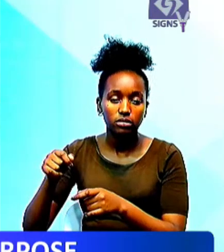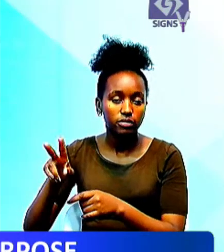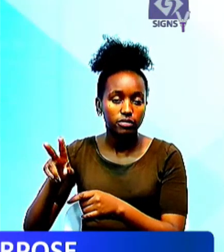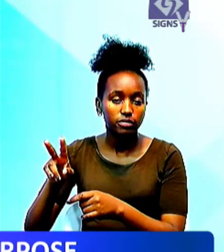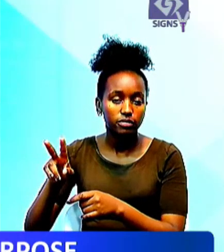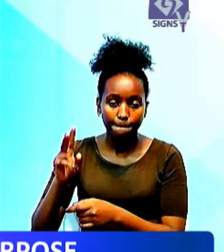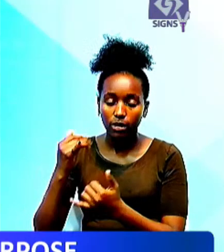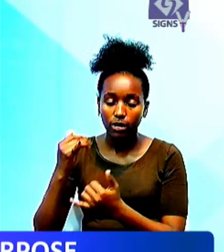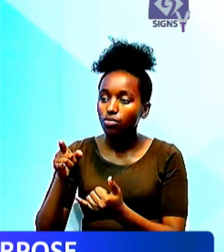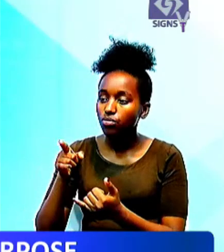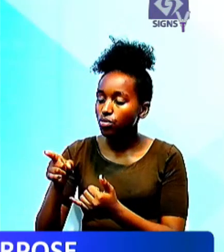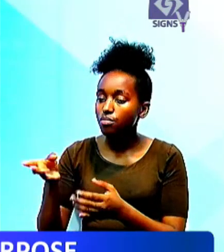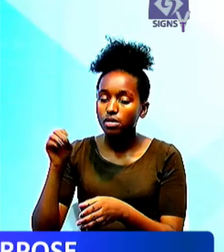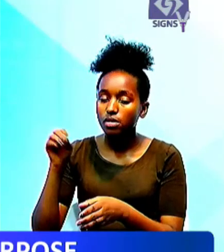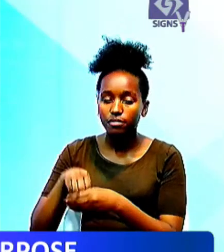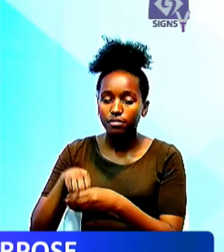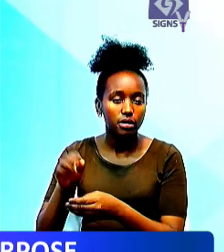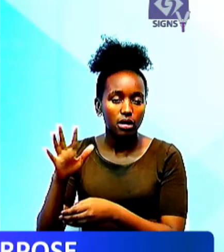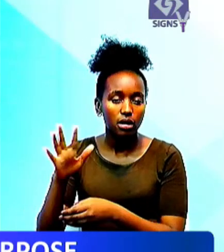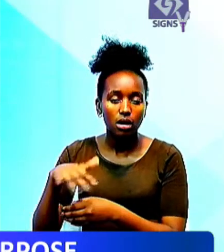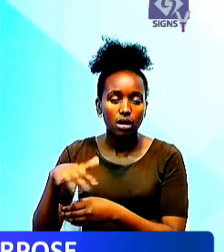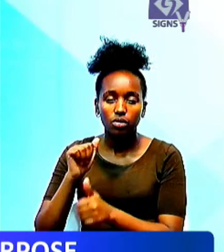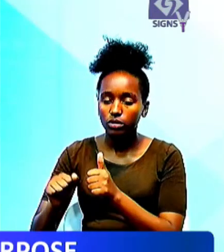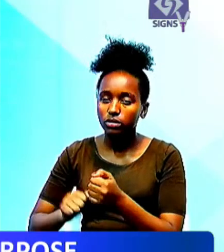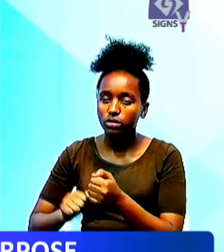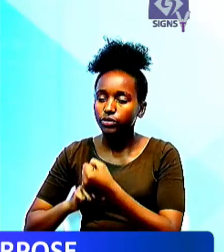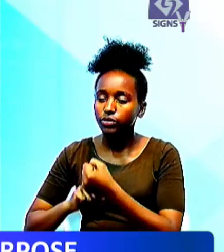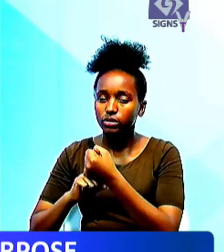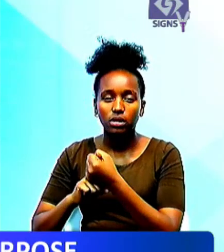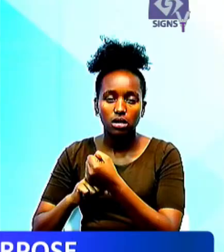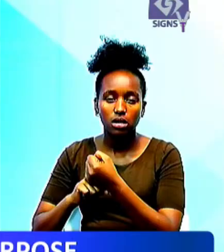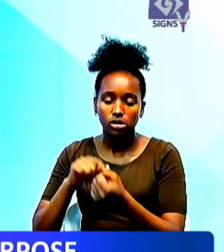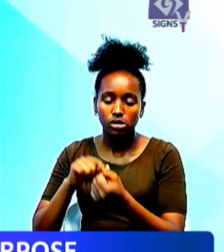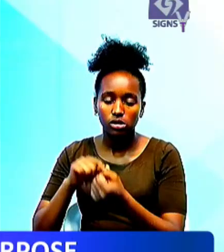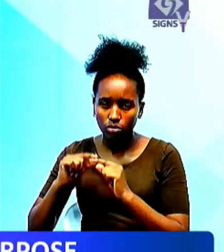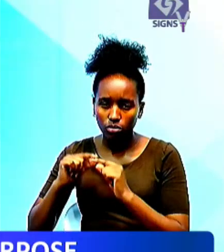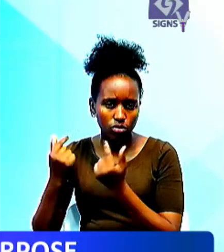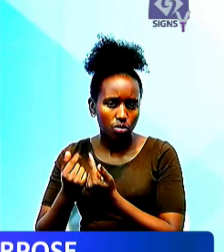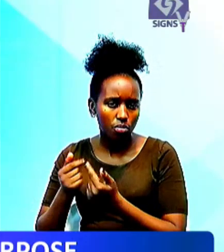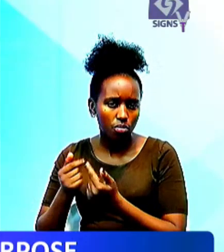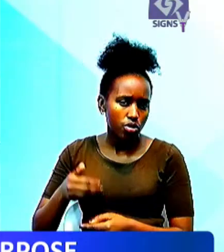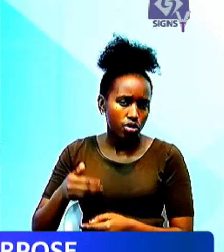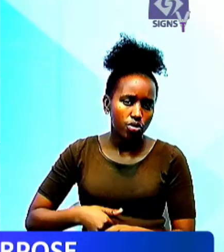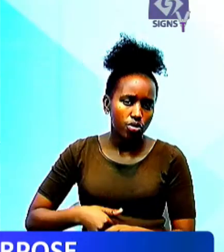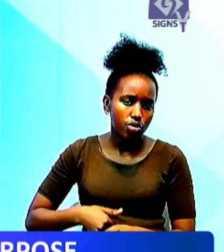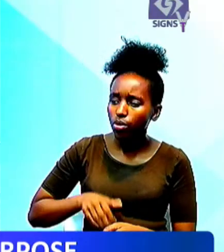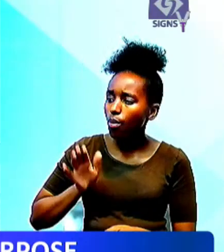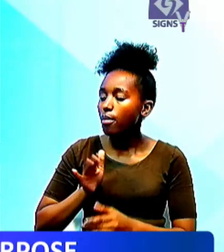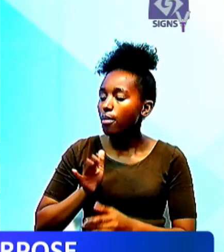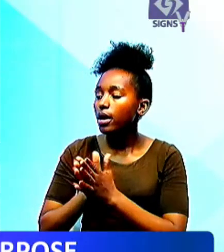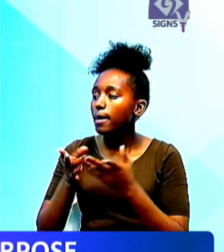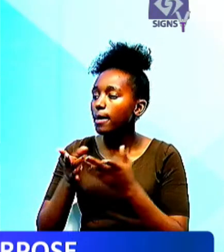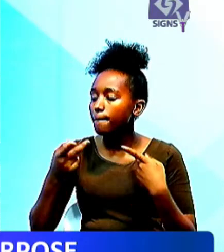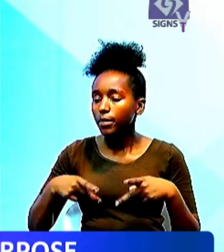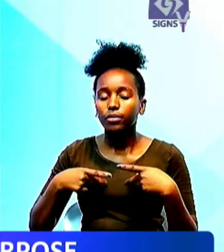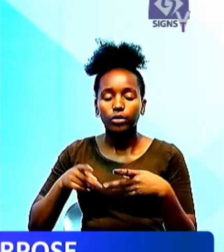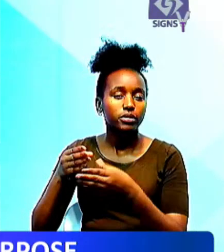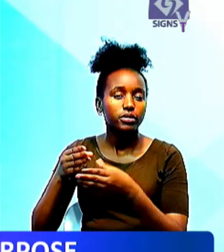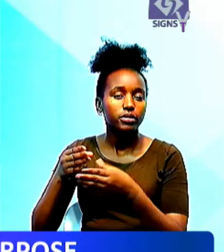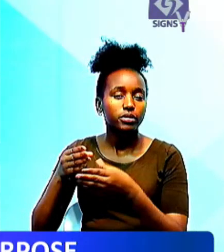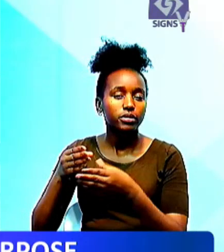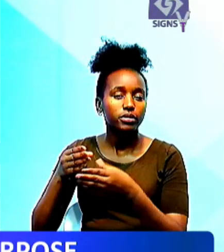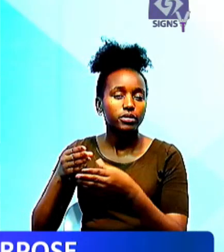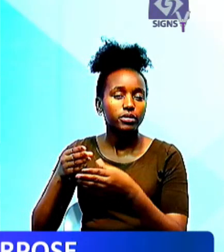investing in sectors that support marginalized communities, youth, women, and persons with disabilities. How